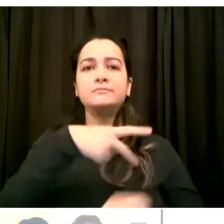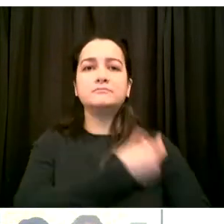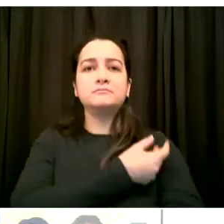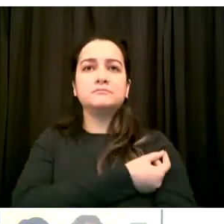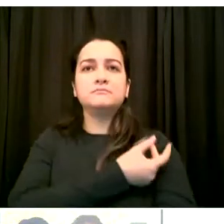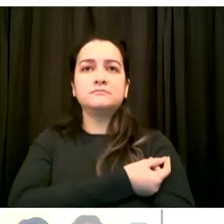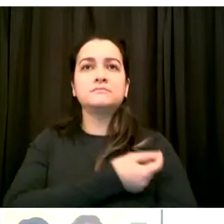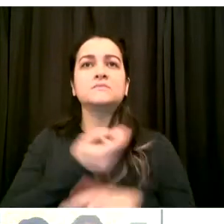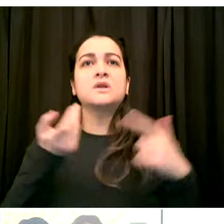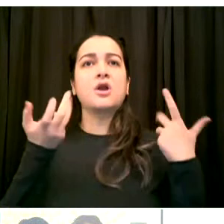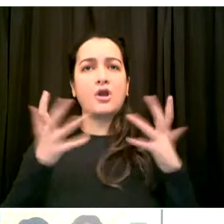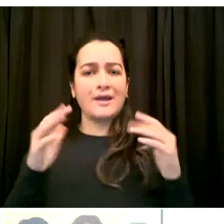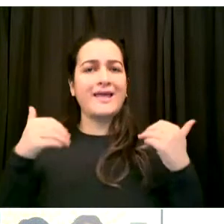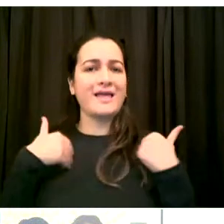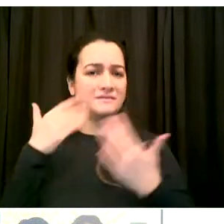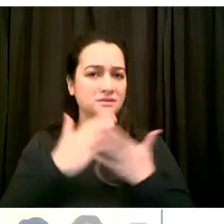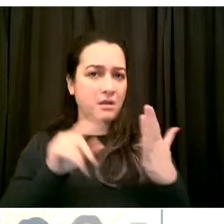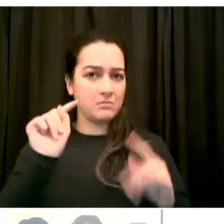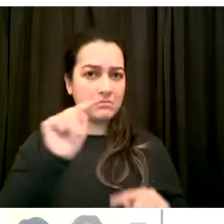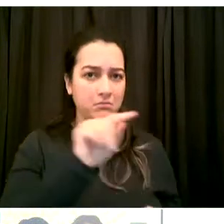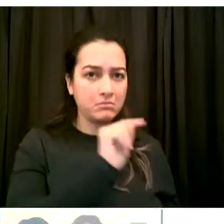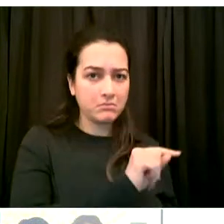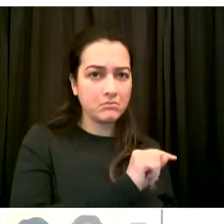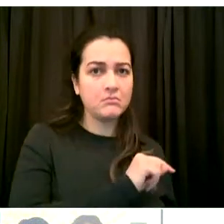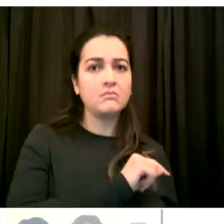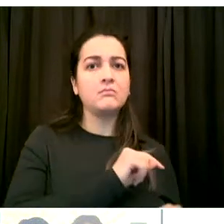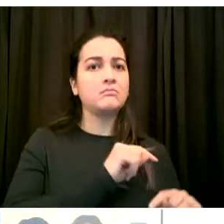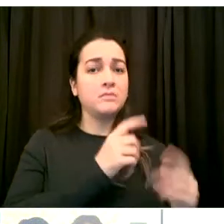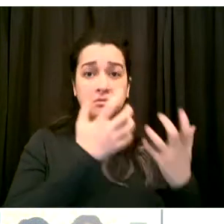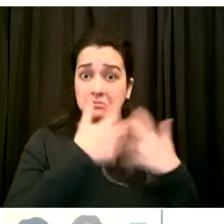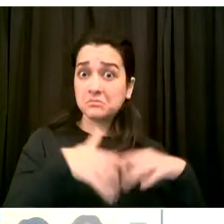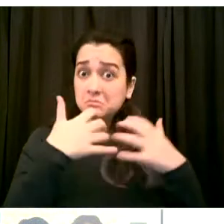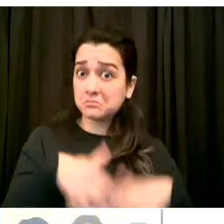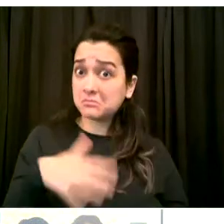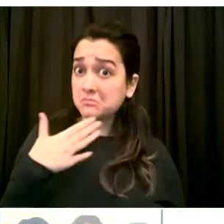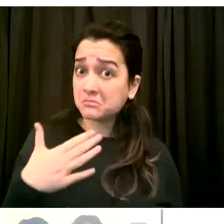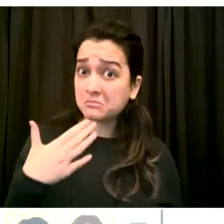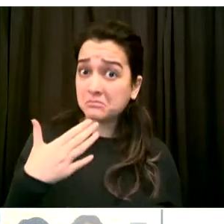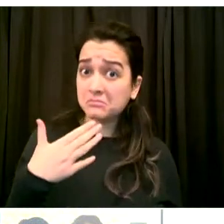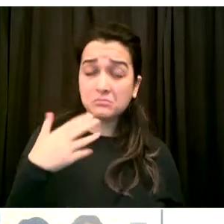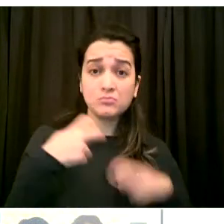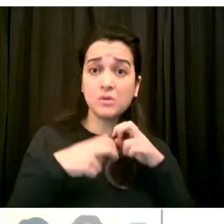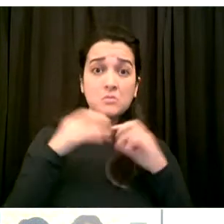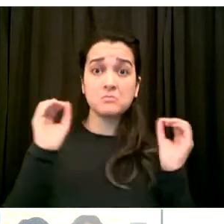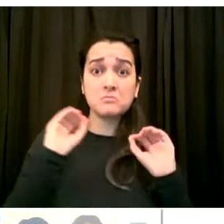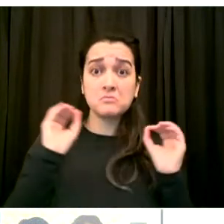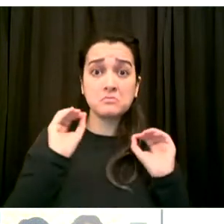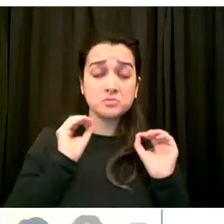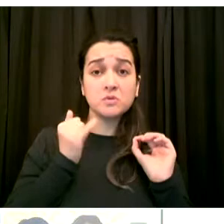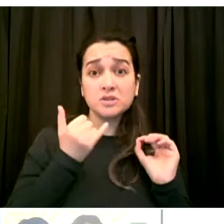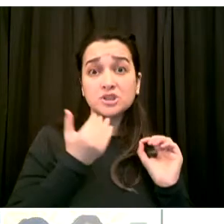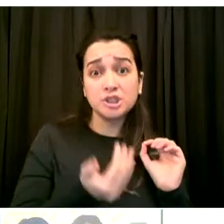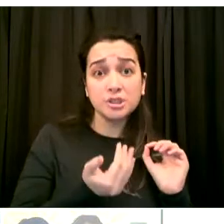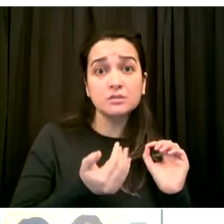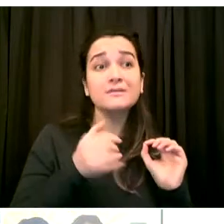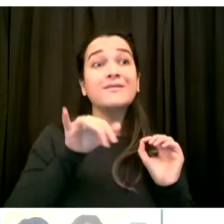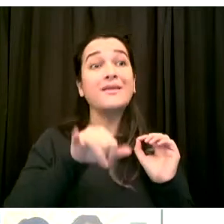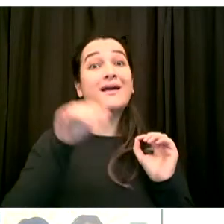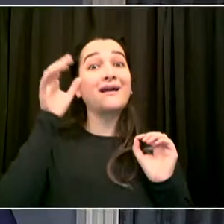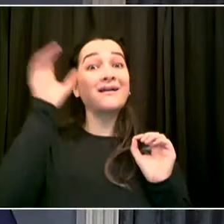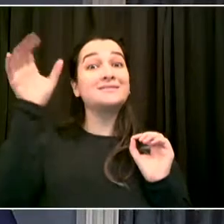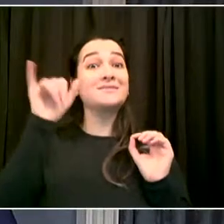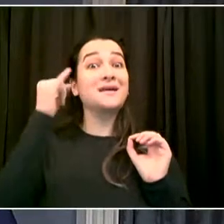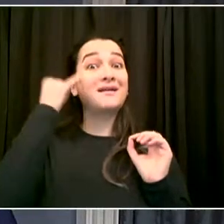sites. And as supply continues to ramp up, we will expand that further. Excellent. Thank